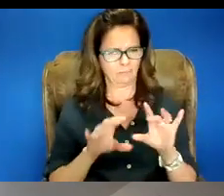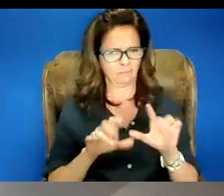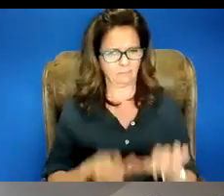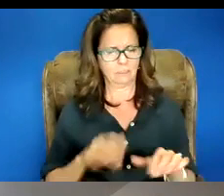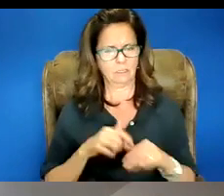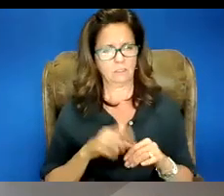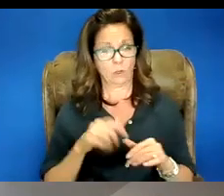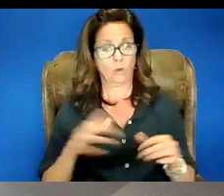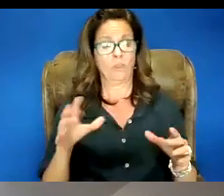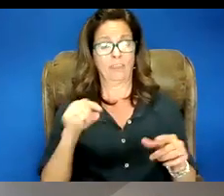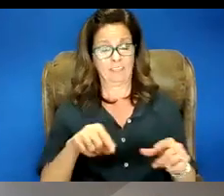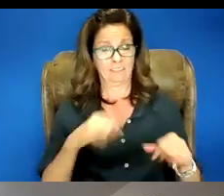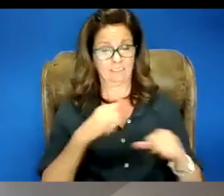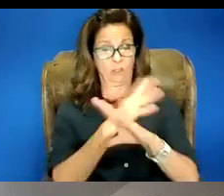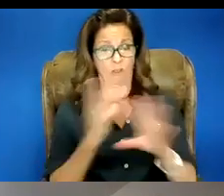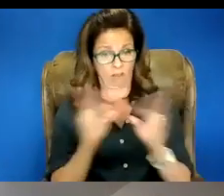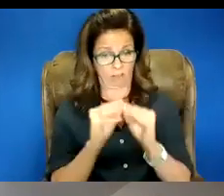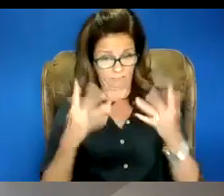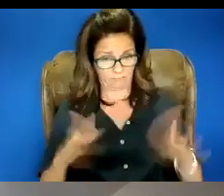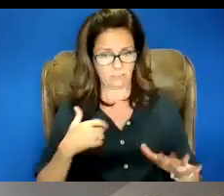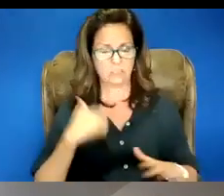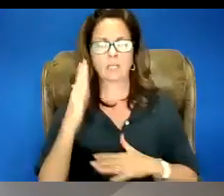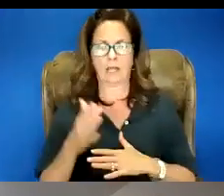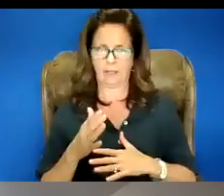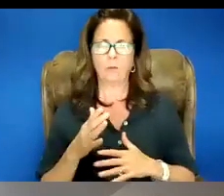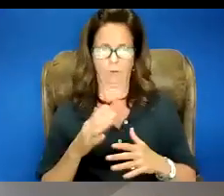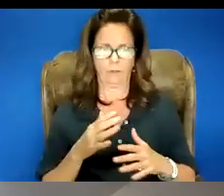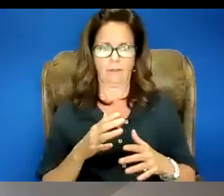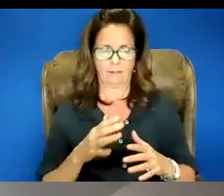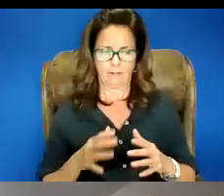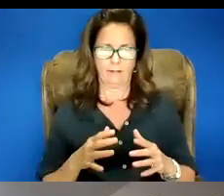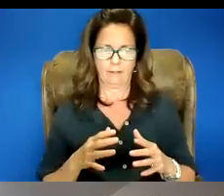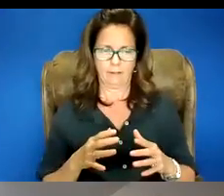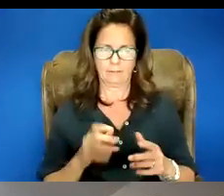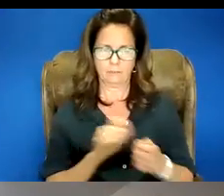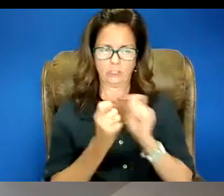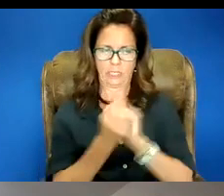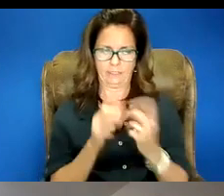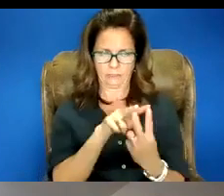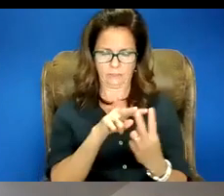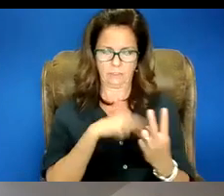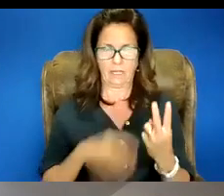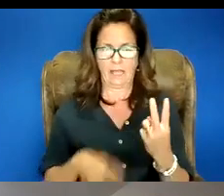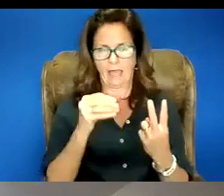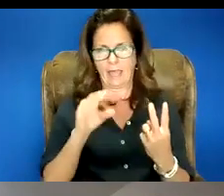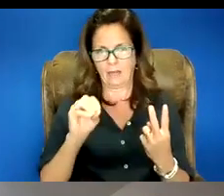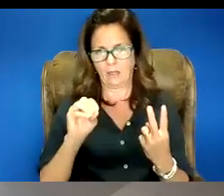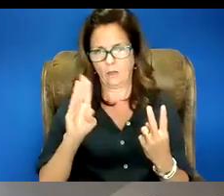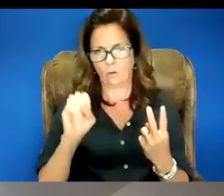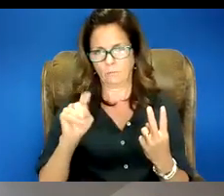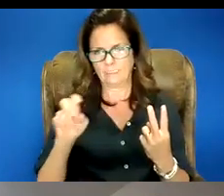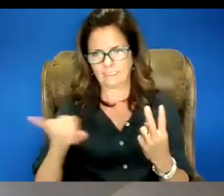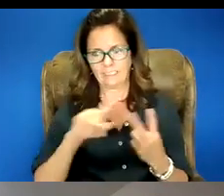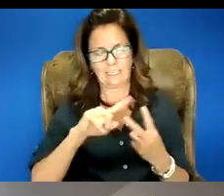I will make those two changes. One, to add obesity, and two, to add the question about your health plan.